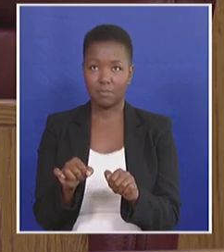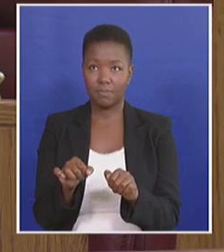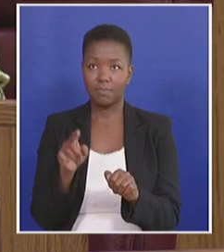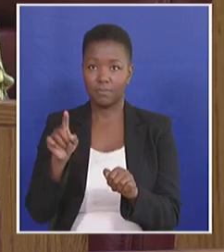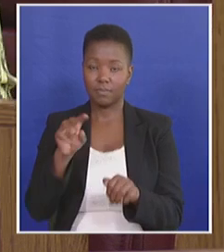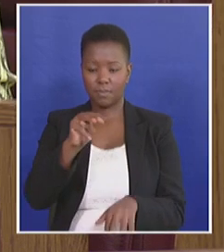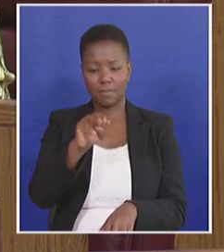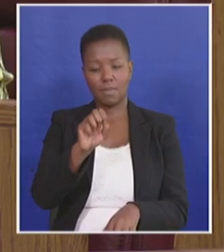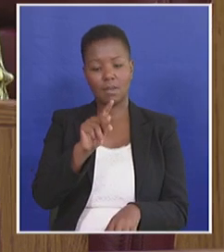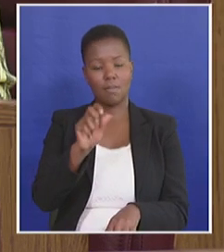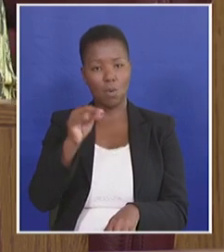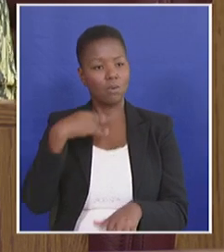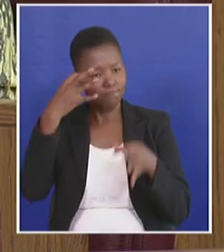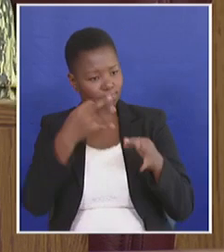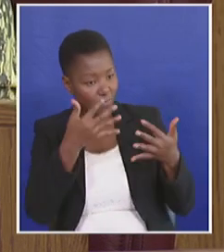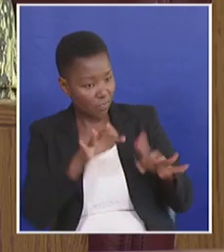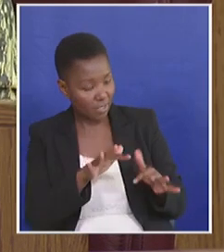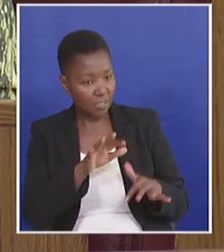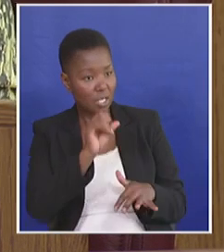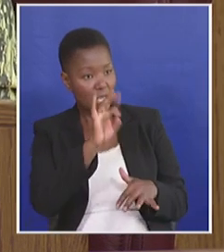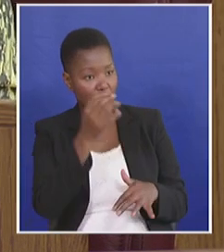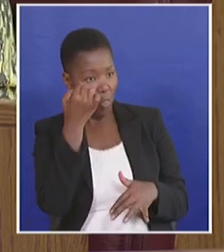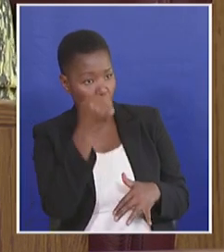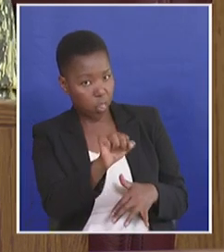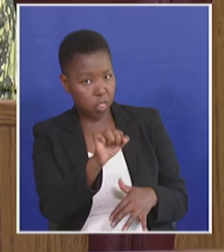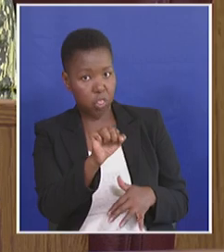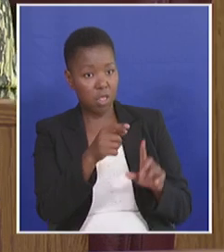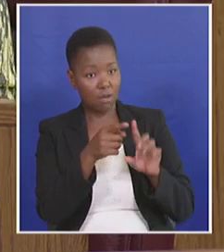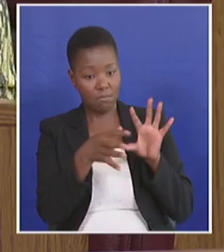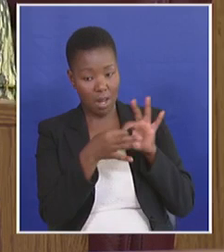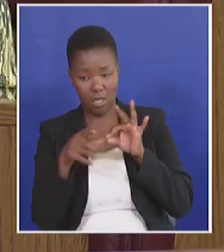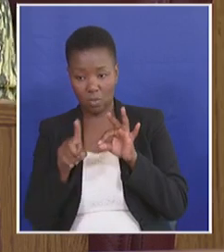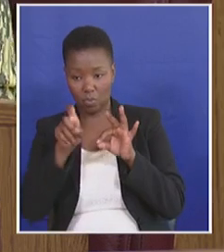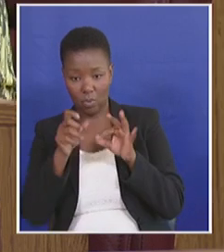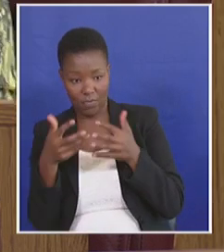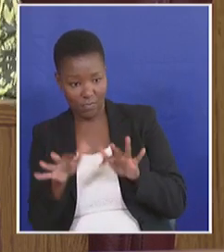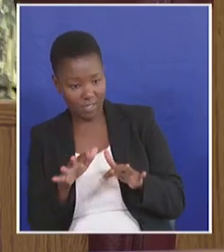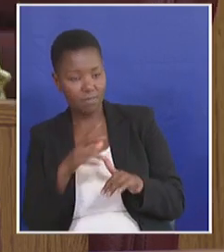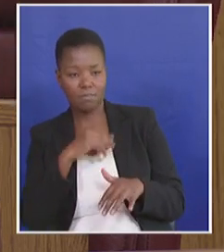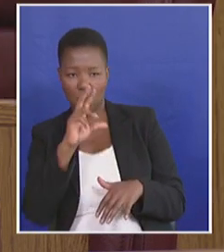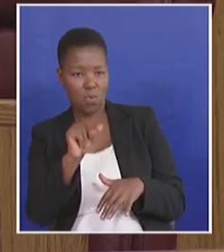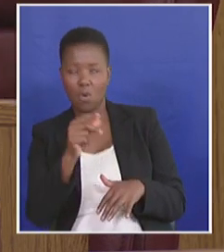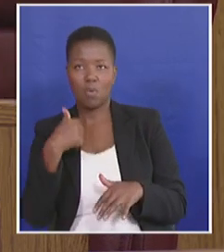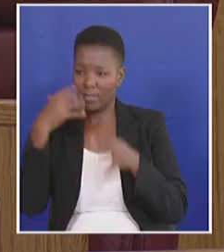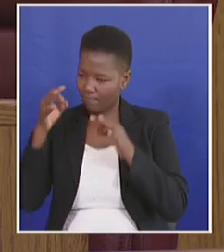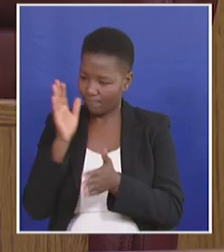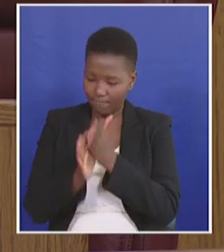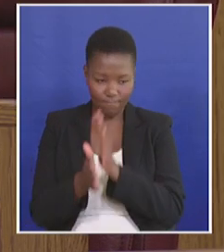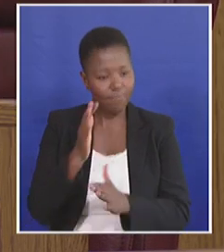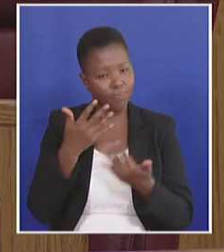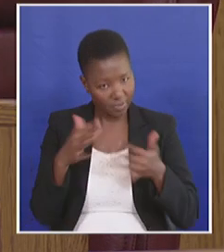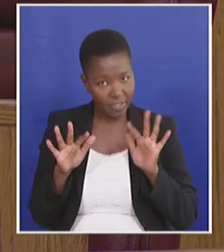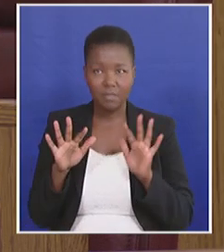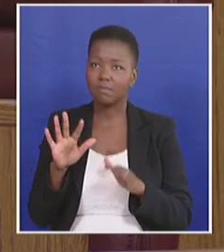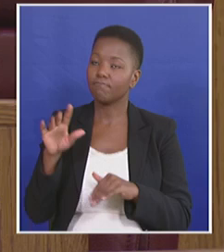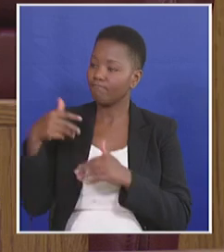Makua. you noted I've me, made a Chairperson. ruling. If ever you're going to say something in connection with what Mukwena is saying, we've made a ruling on that one and we have